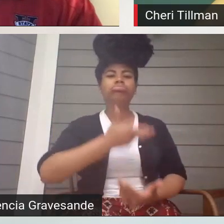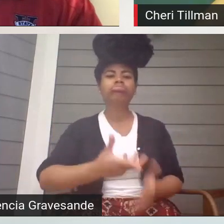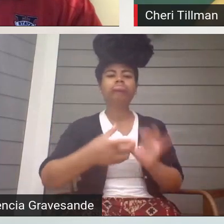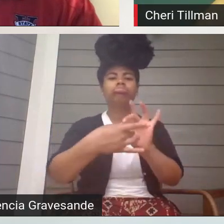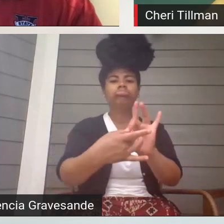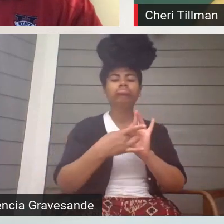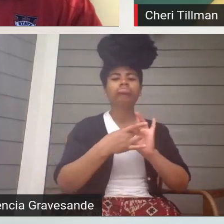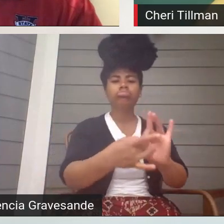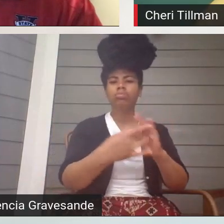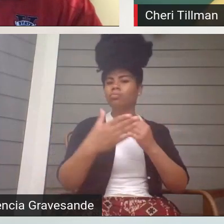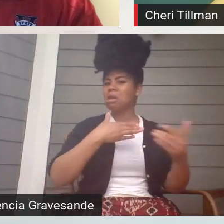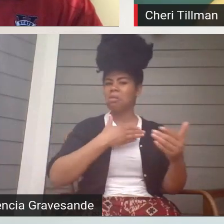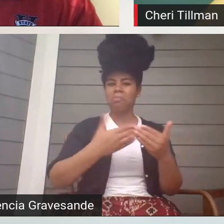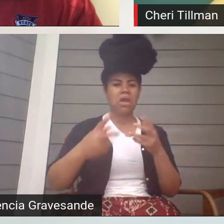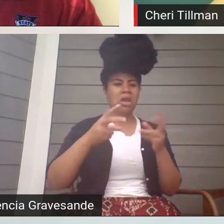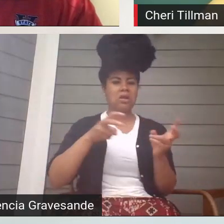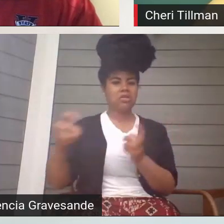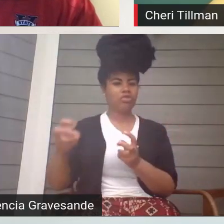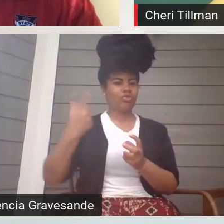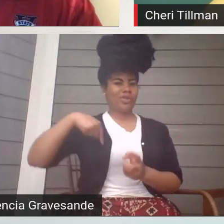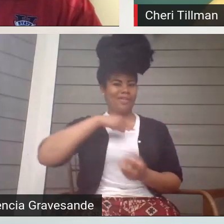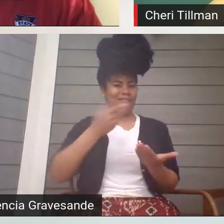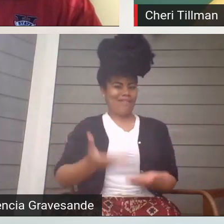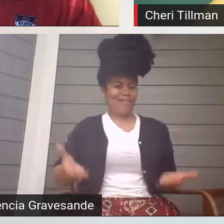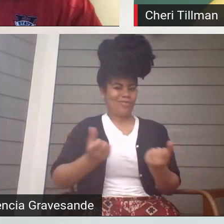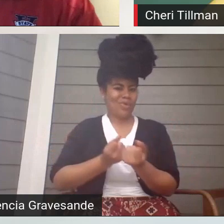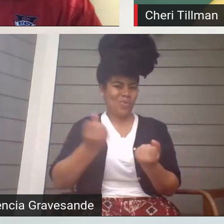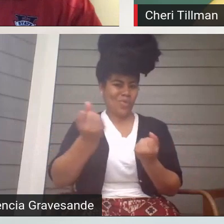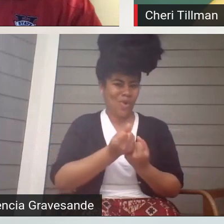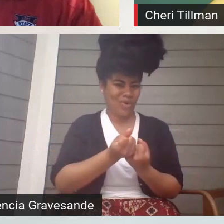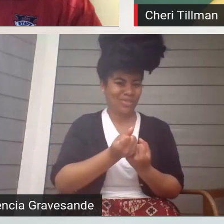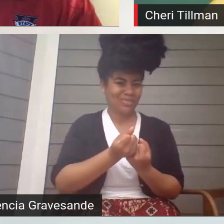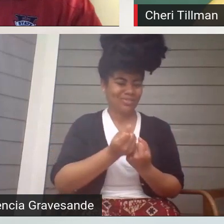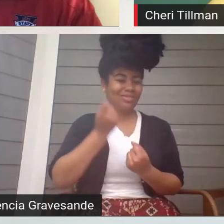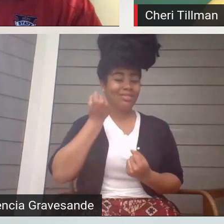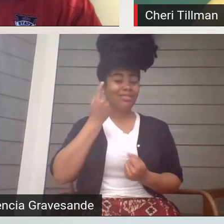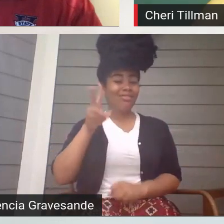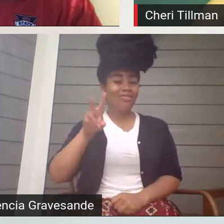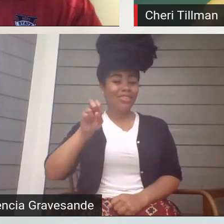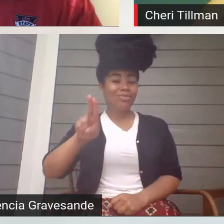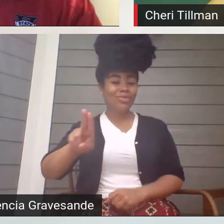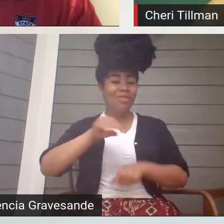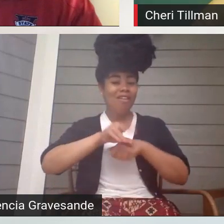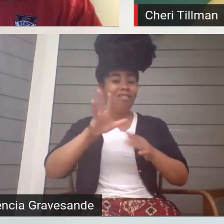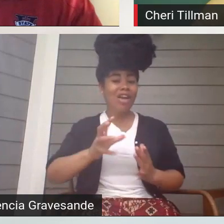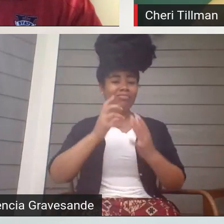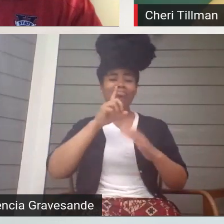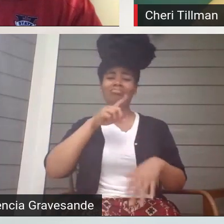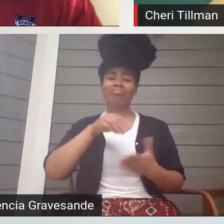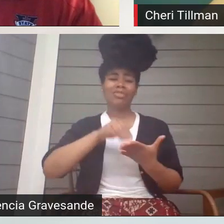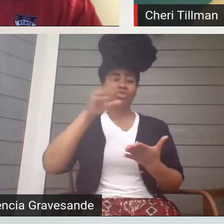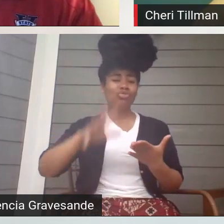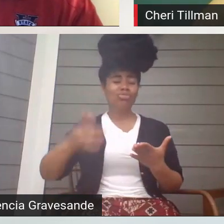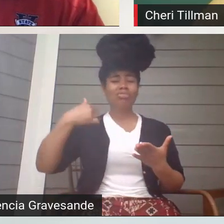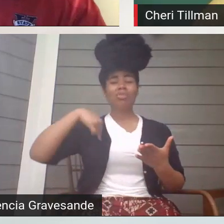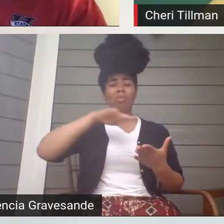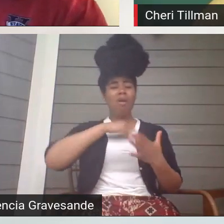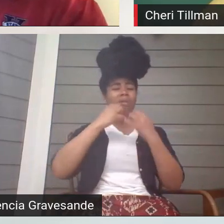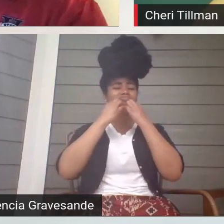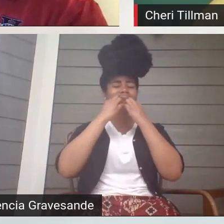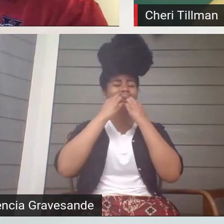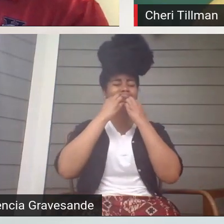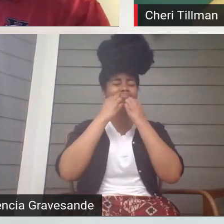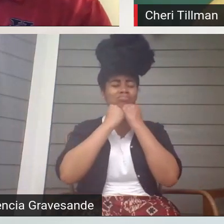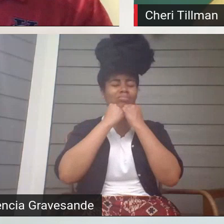no matter what the issue is. VSU advisors, we really do care about our students. And